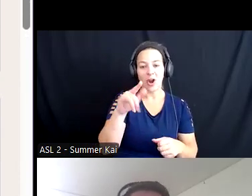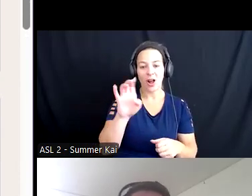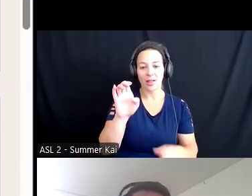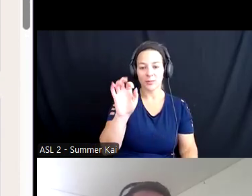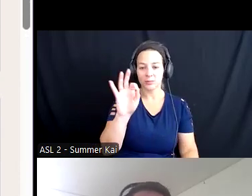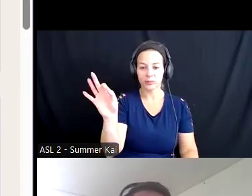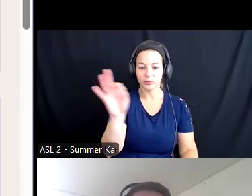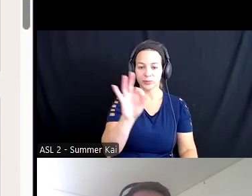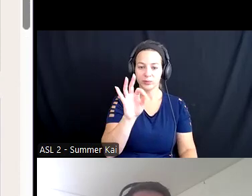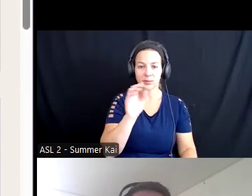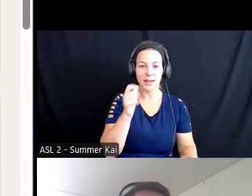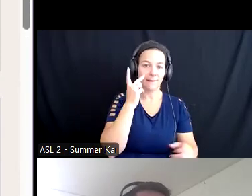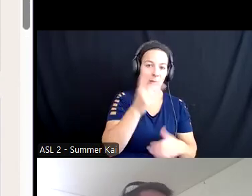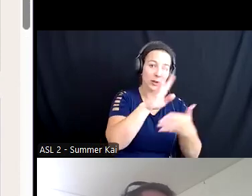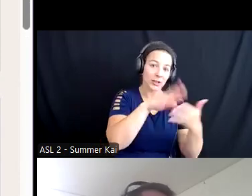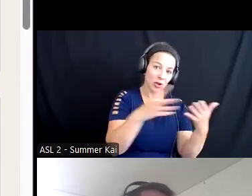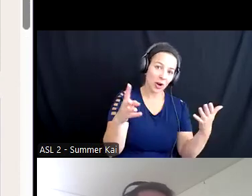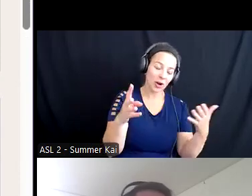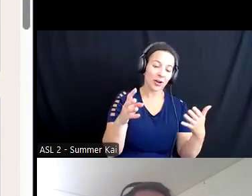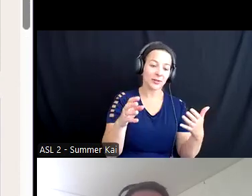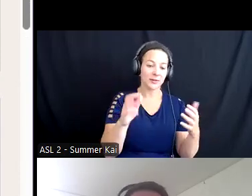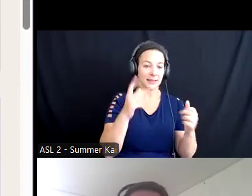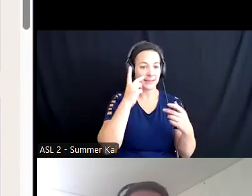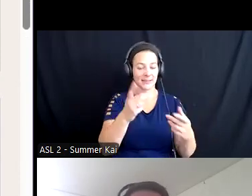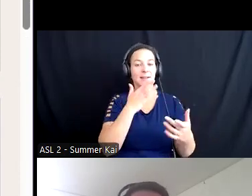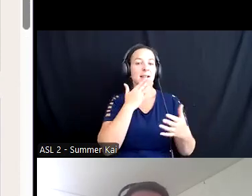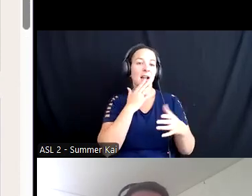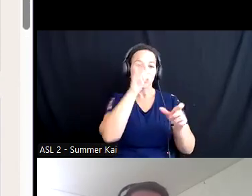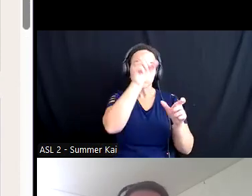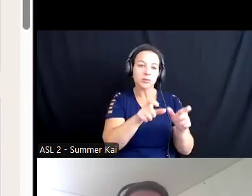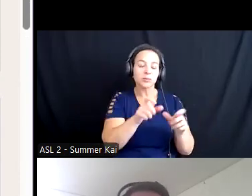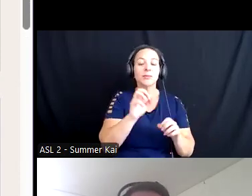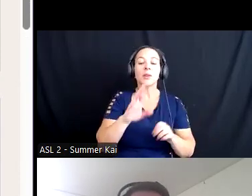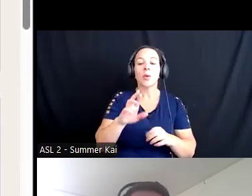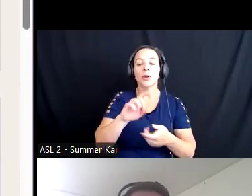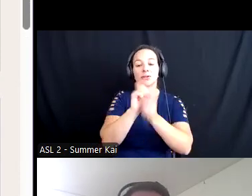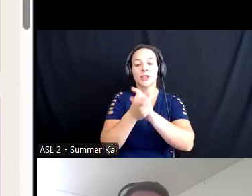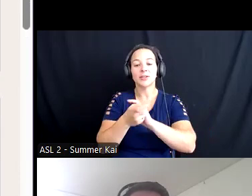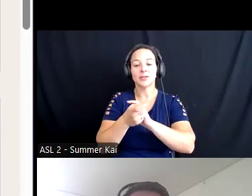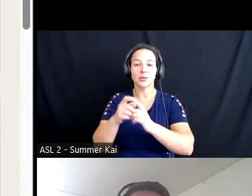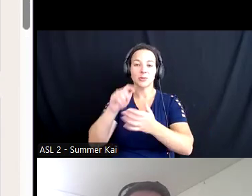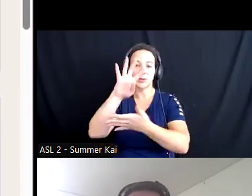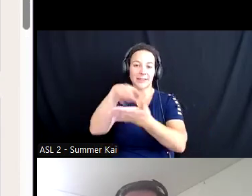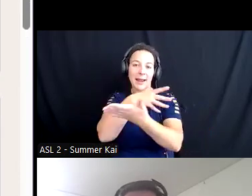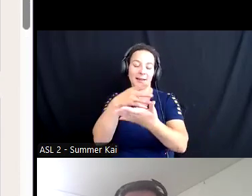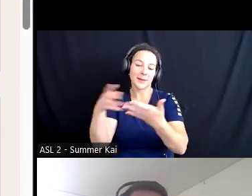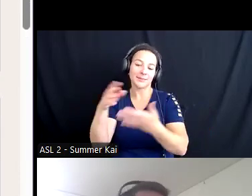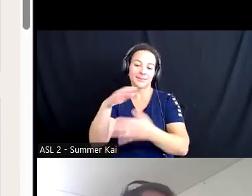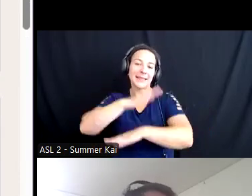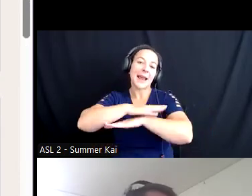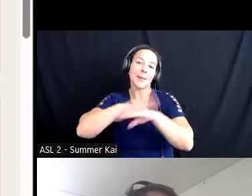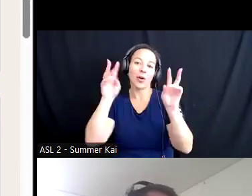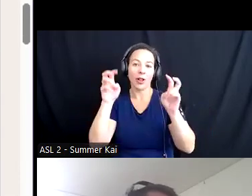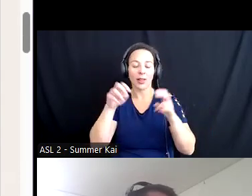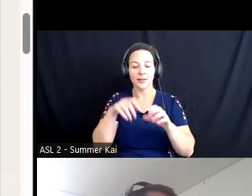the view from a chart that visualizes the data or a tabular format for a table view. So